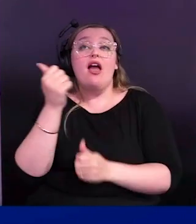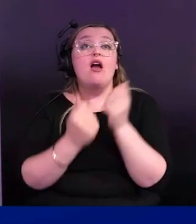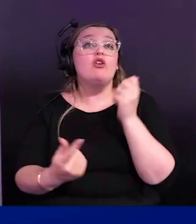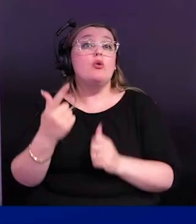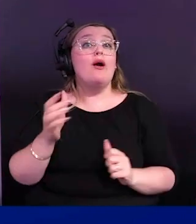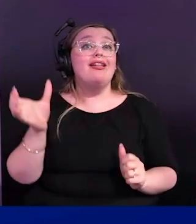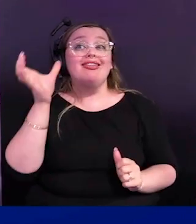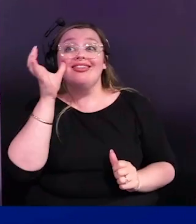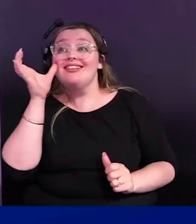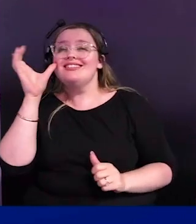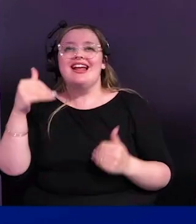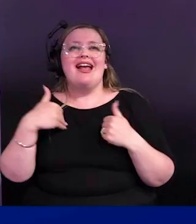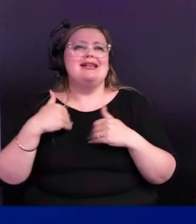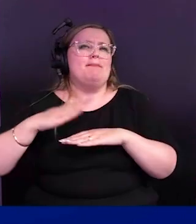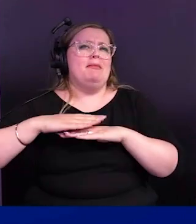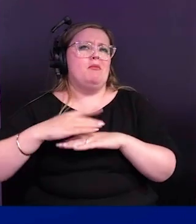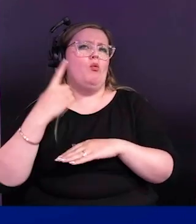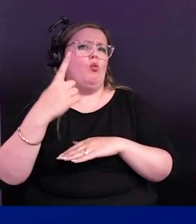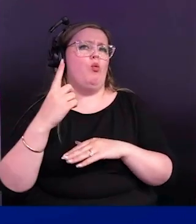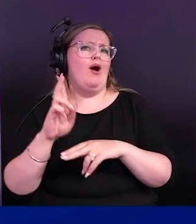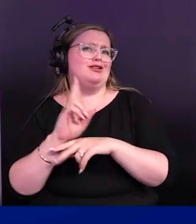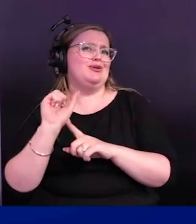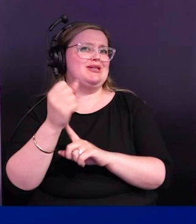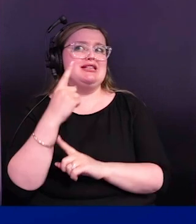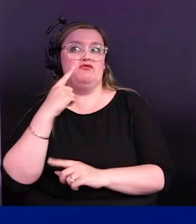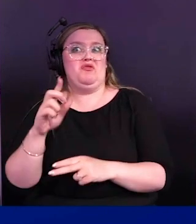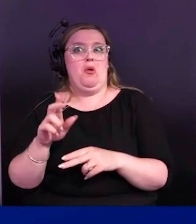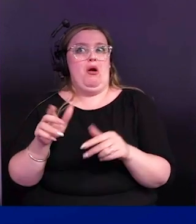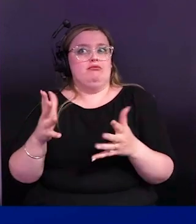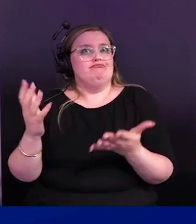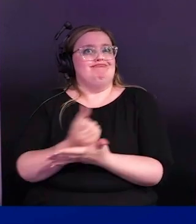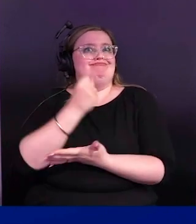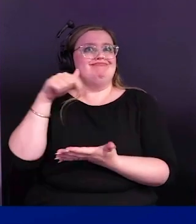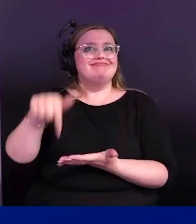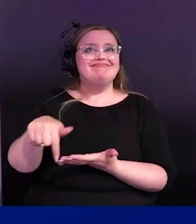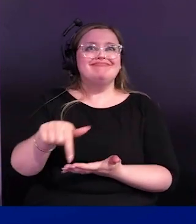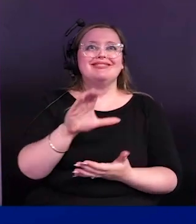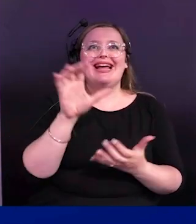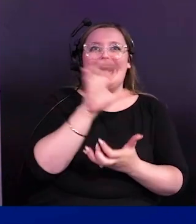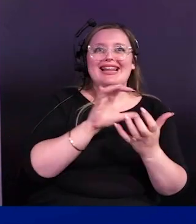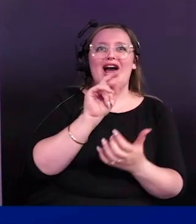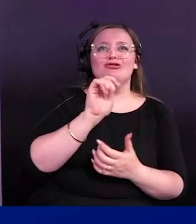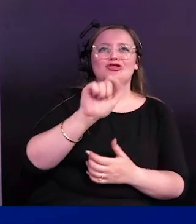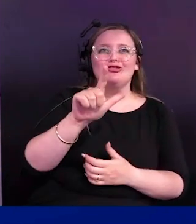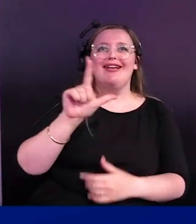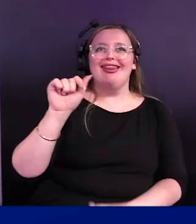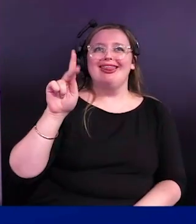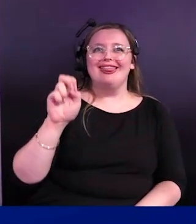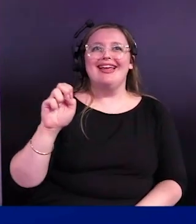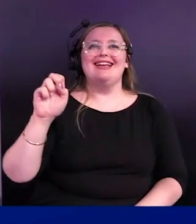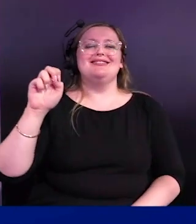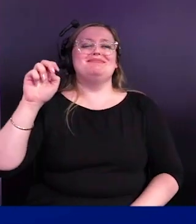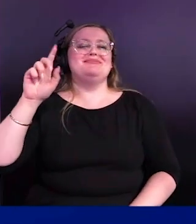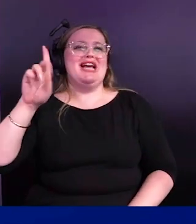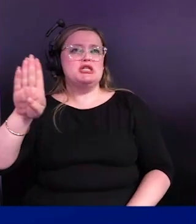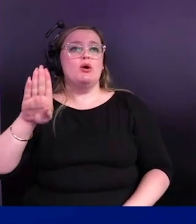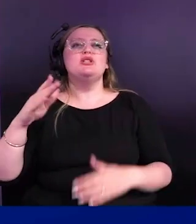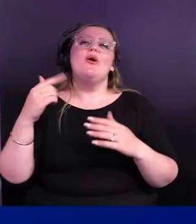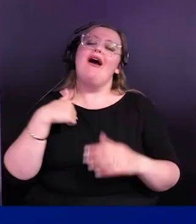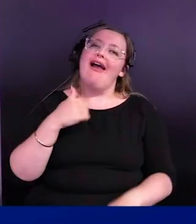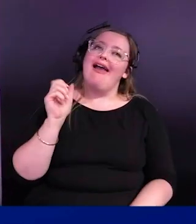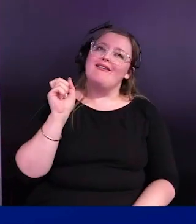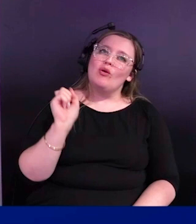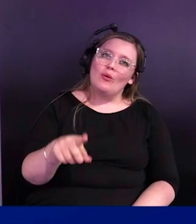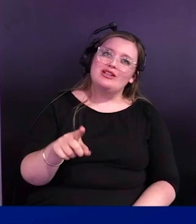use case where they can be able to use CloudTrail Lake and specifically CloudTrail Lake dashboards. And so with that, I've got a question that I know